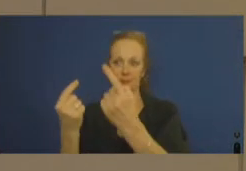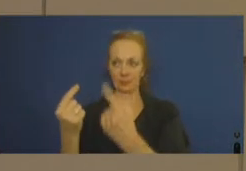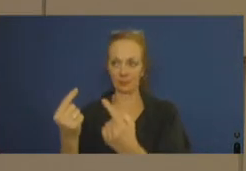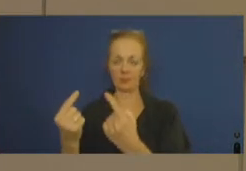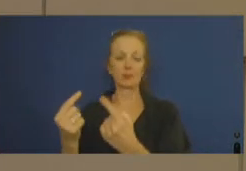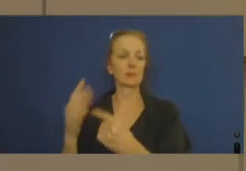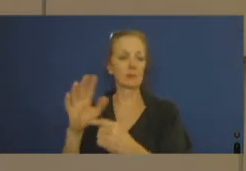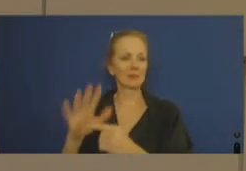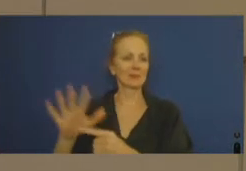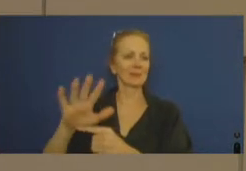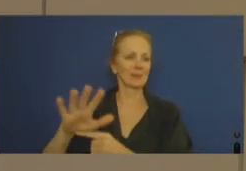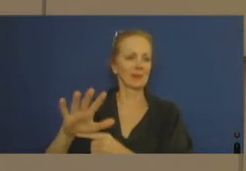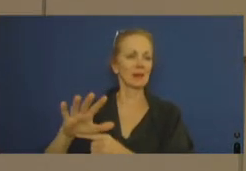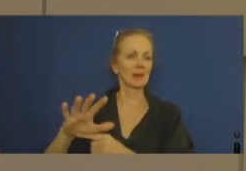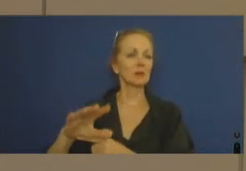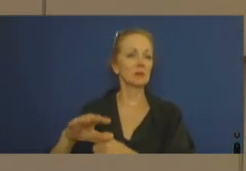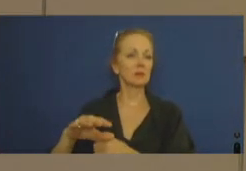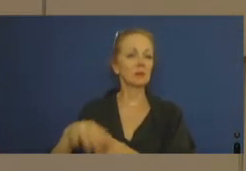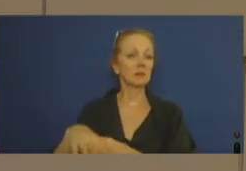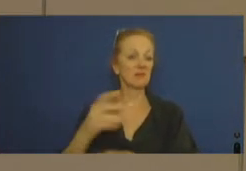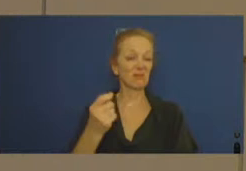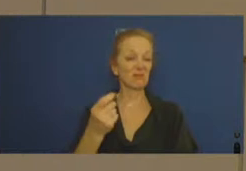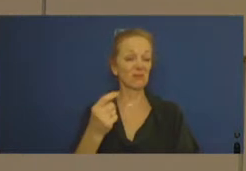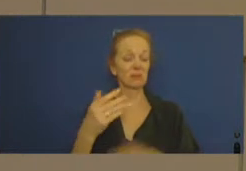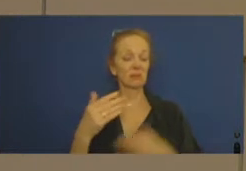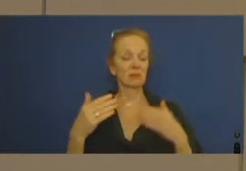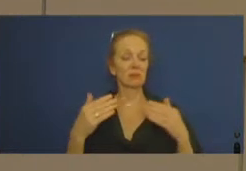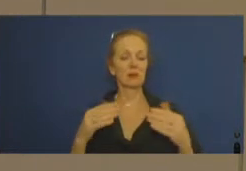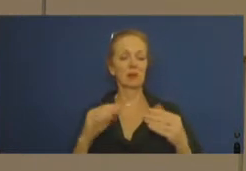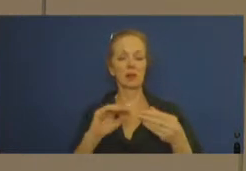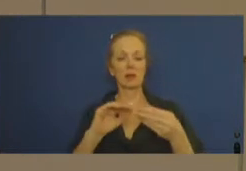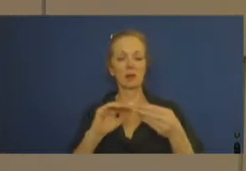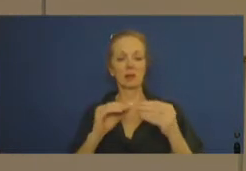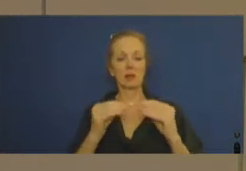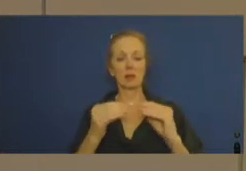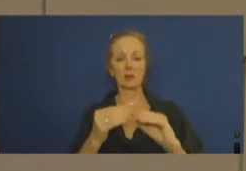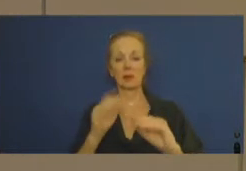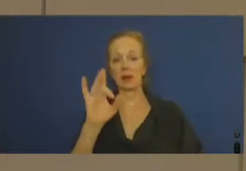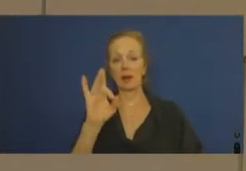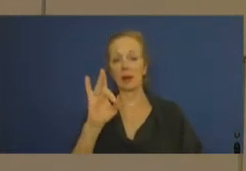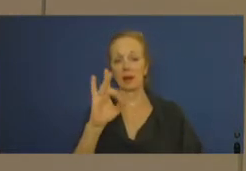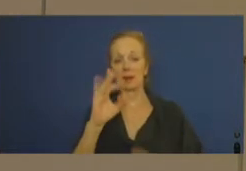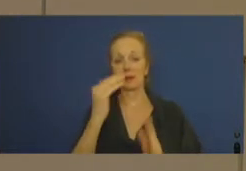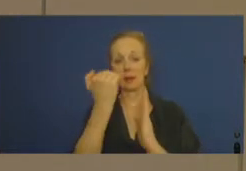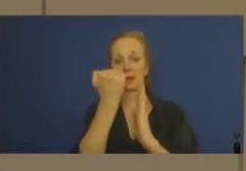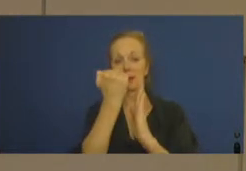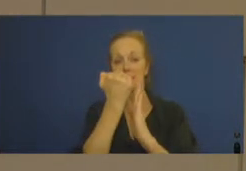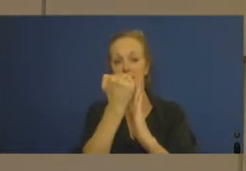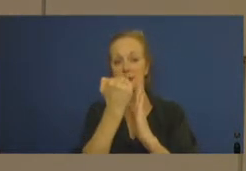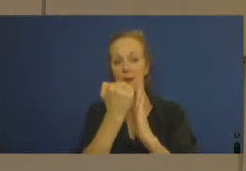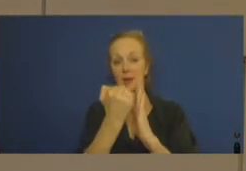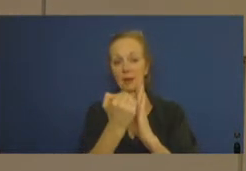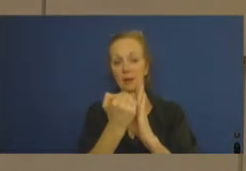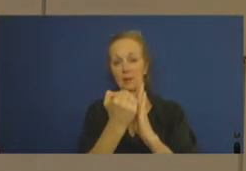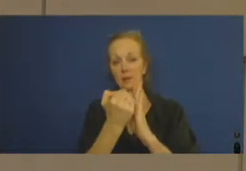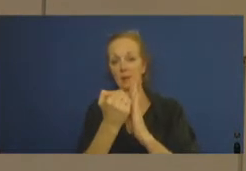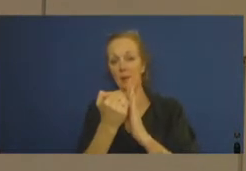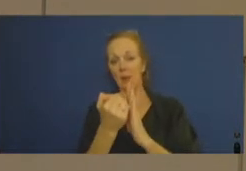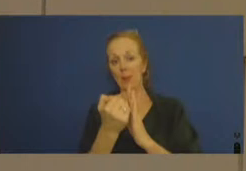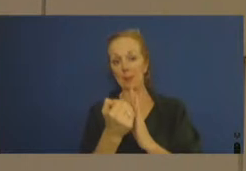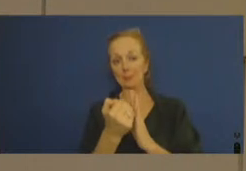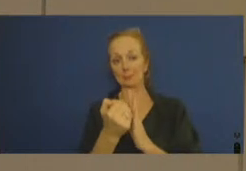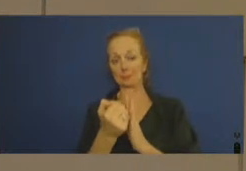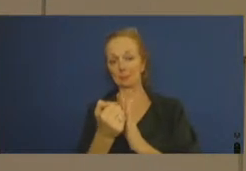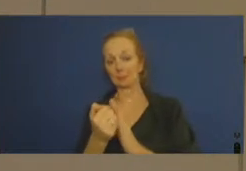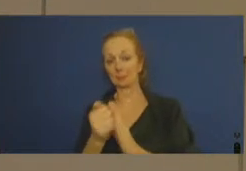So with that, we will go to the item number 8 on our agenda for everybody that's up here. And this